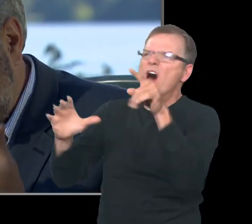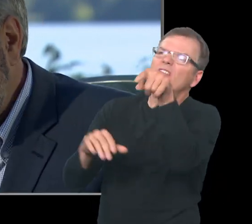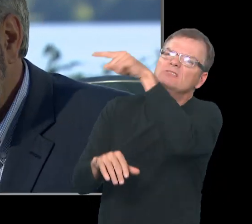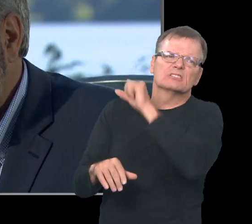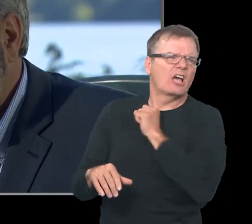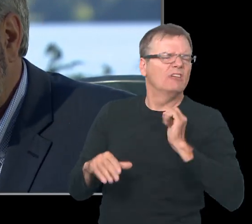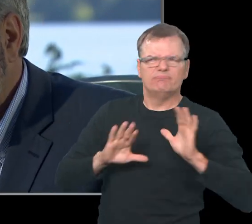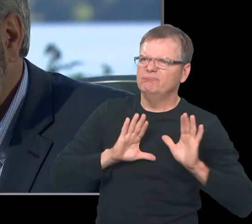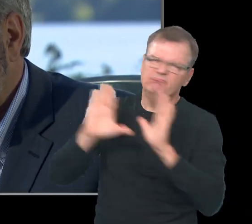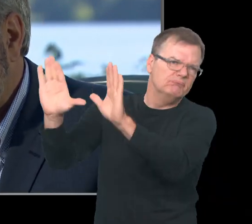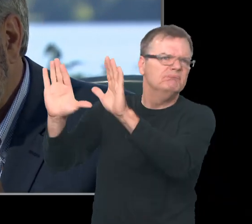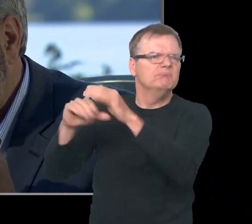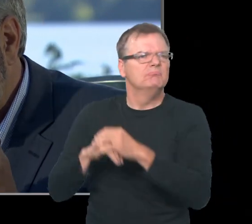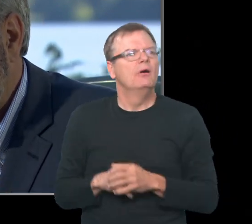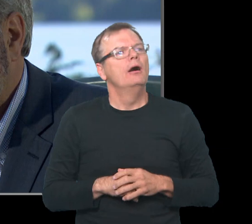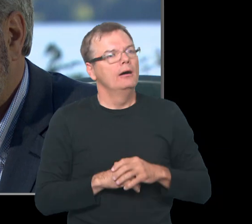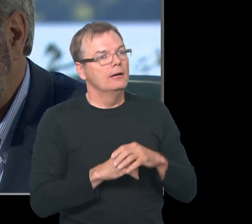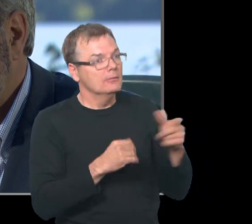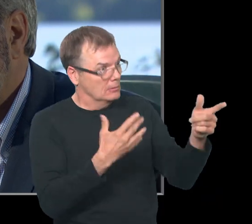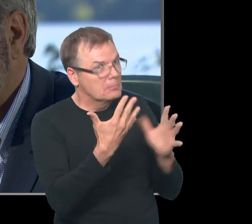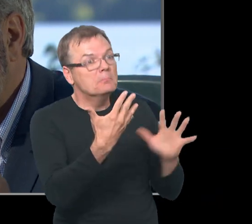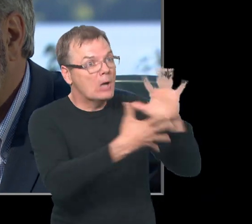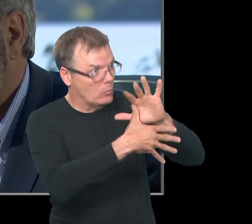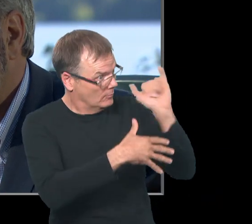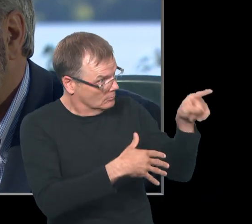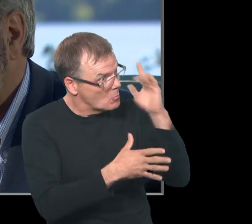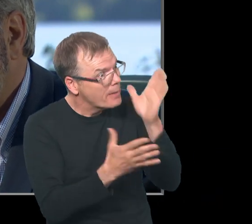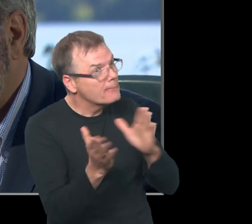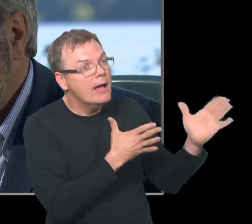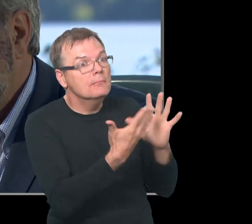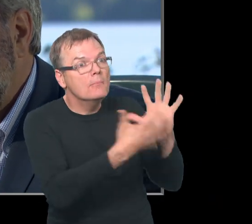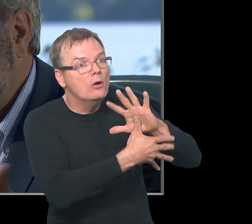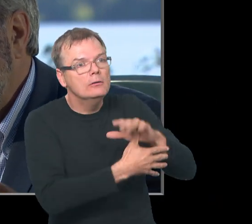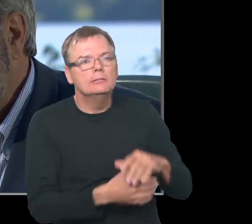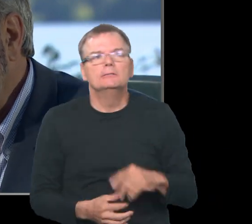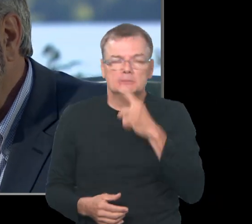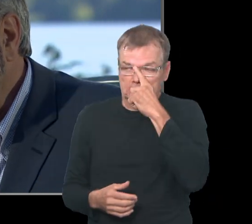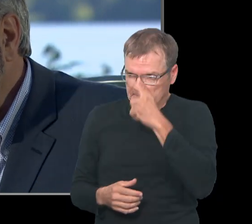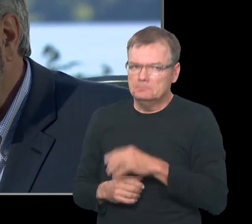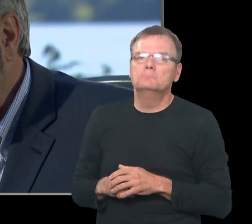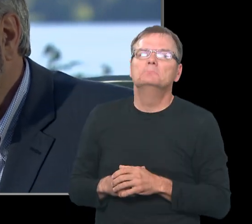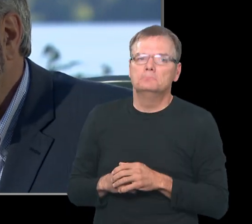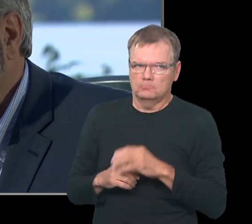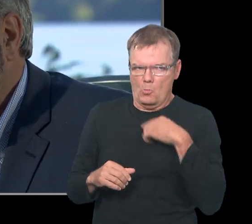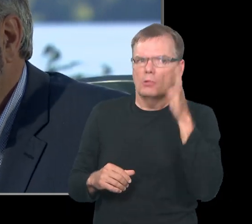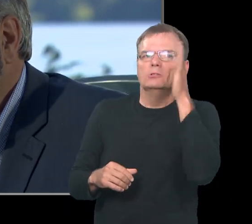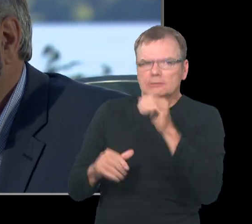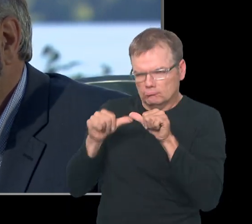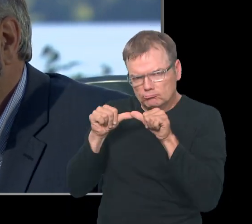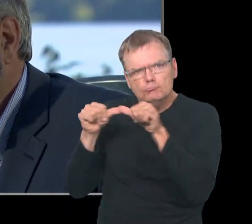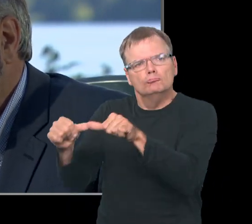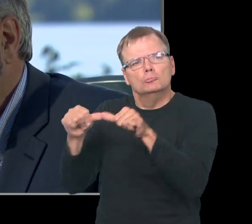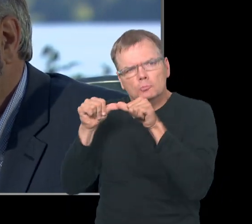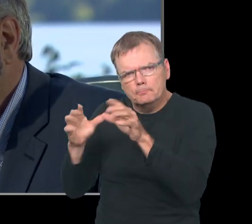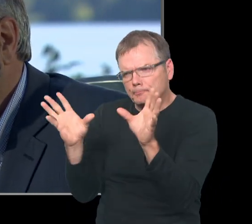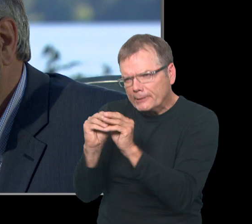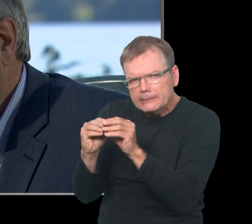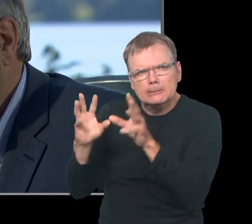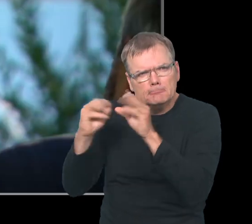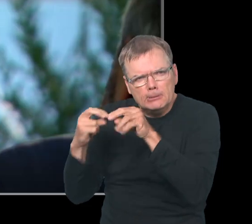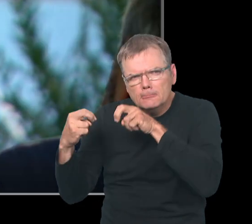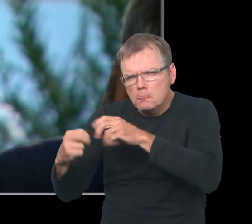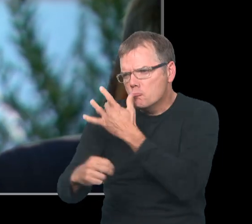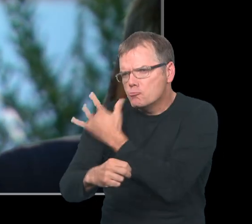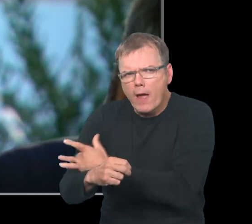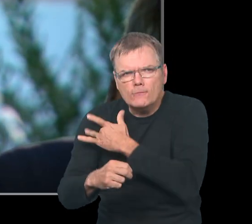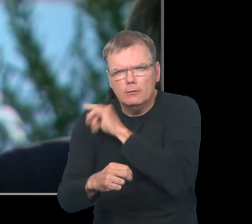I will make the effort to continue to meet with the premiers, and I know how tough it's going to be. But we go after these jobs because all the easy things have already been done.